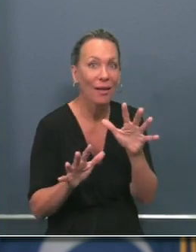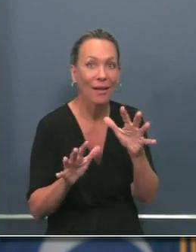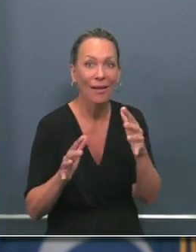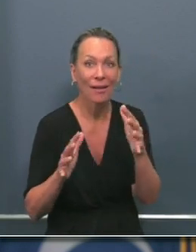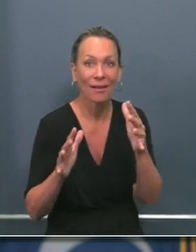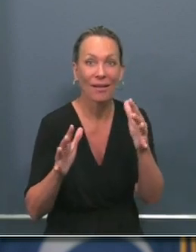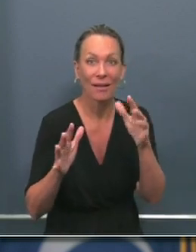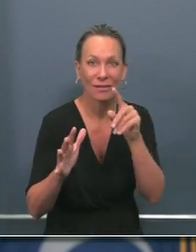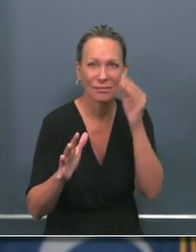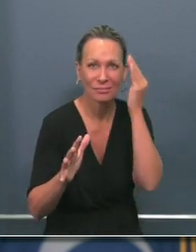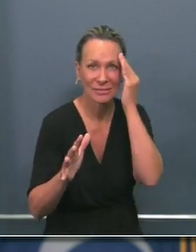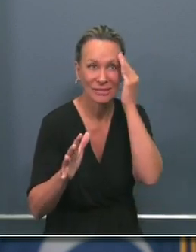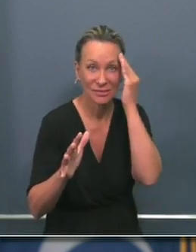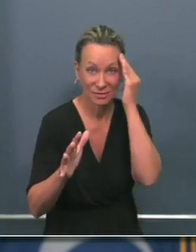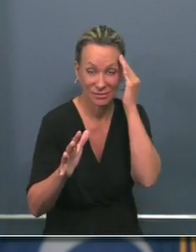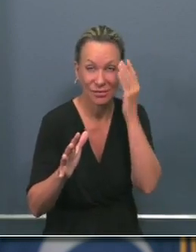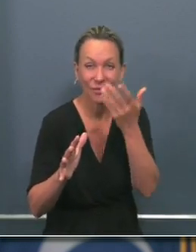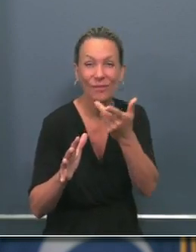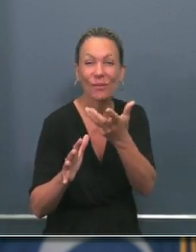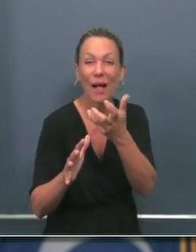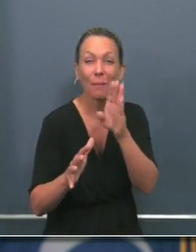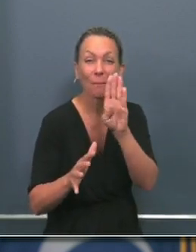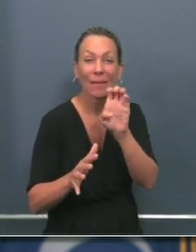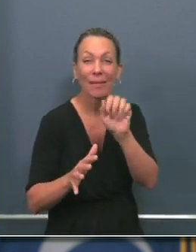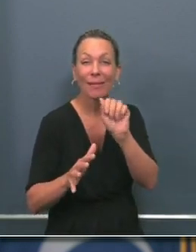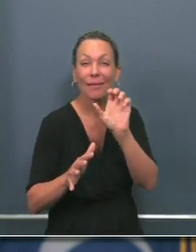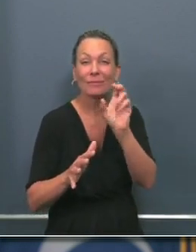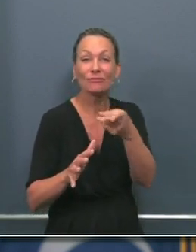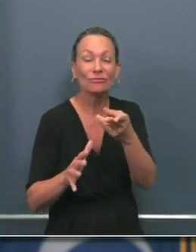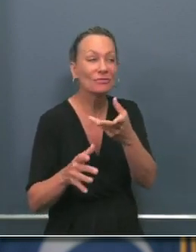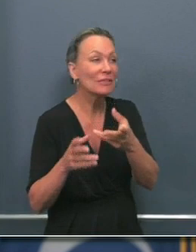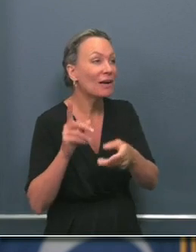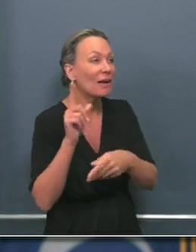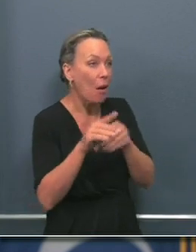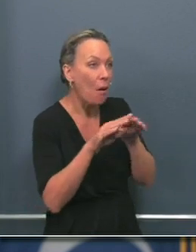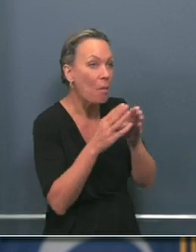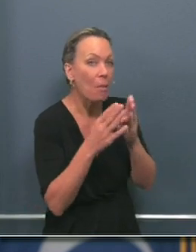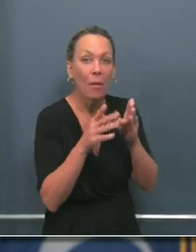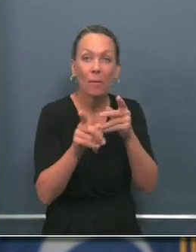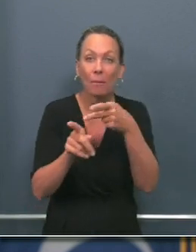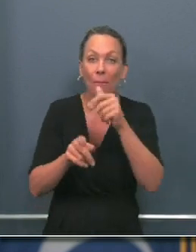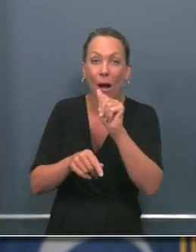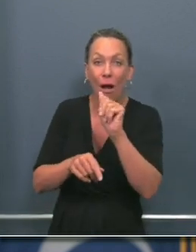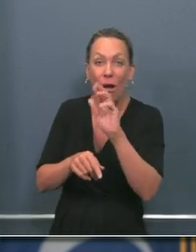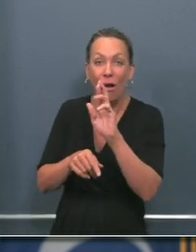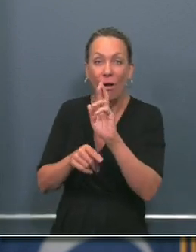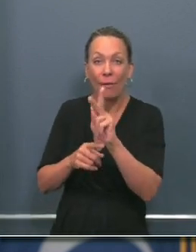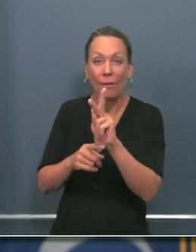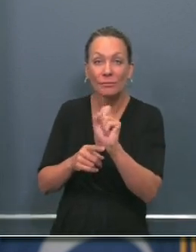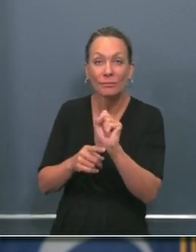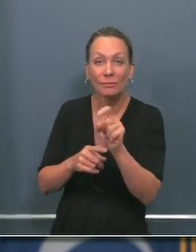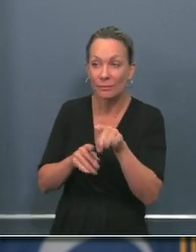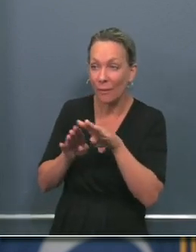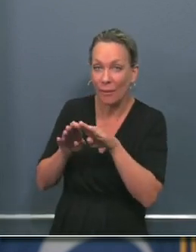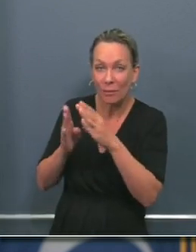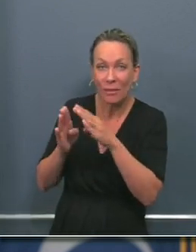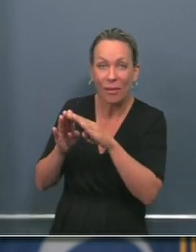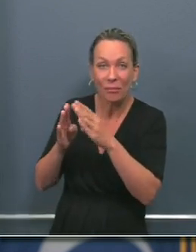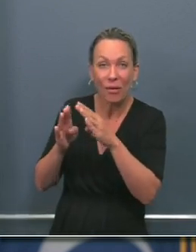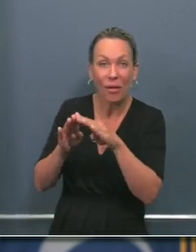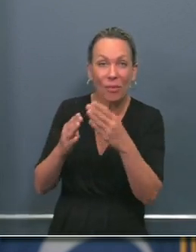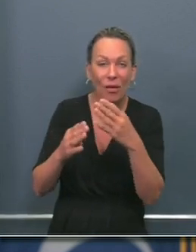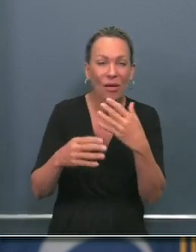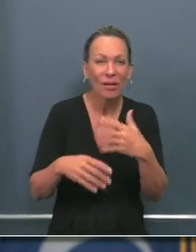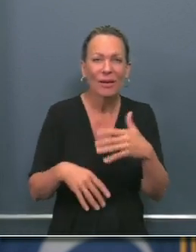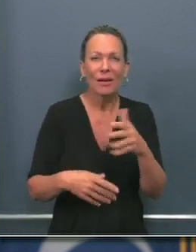weekend, with the beaches now reopening, parks and other facilities beginning to reopen, or at least opportunities to recreate beginning to